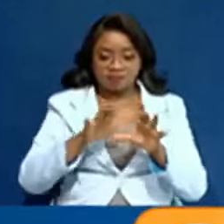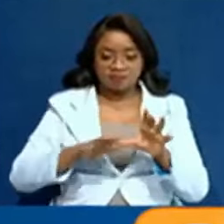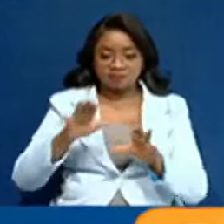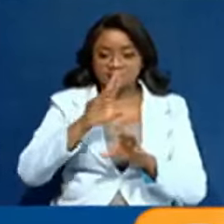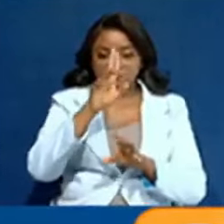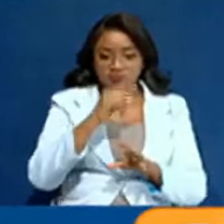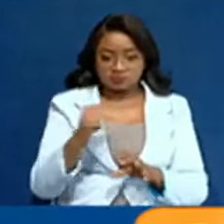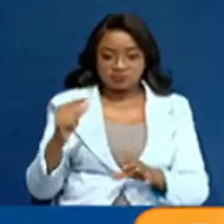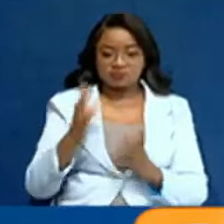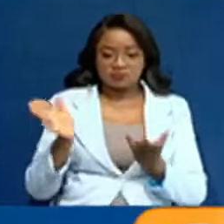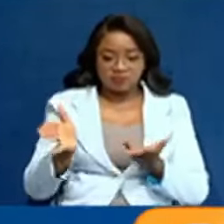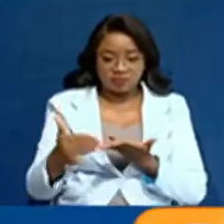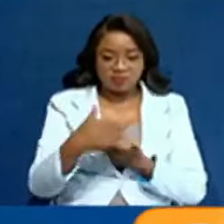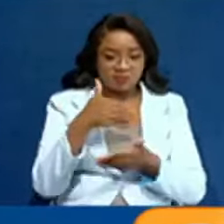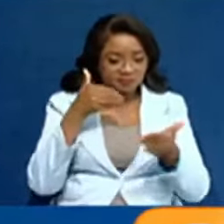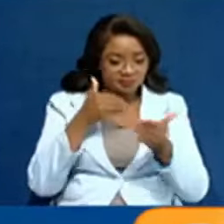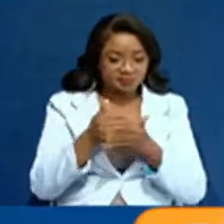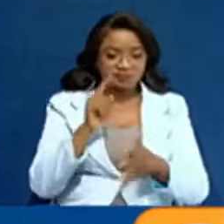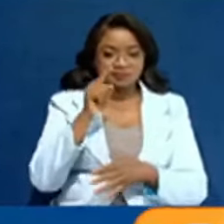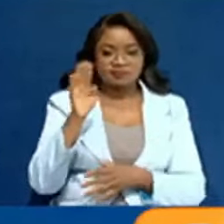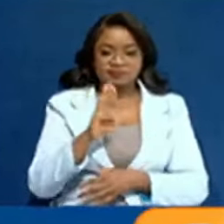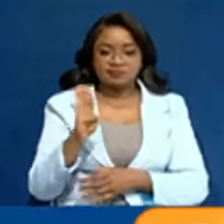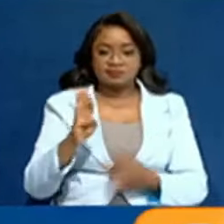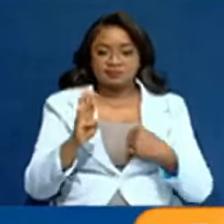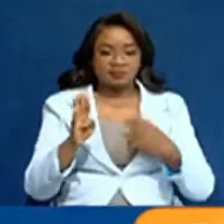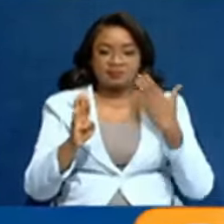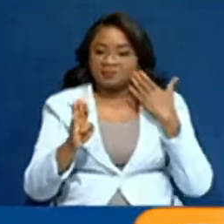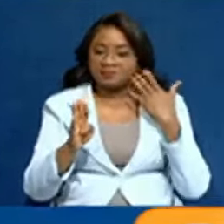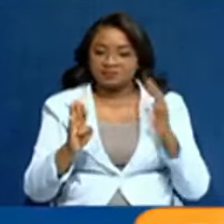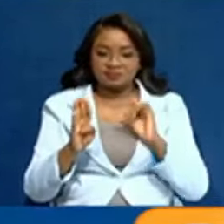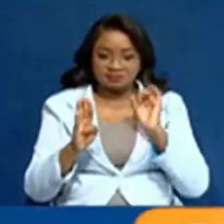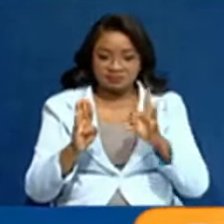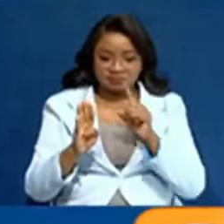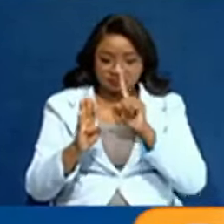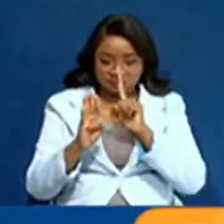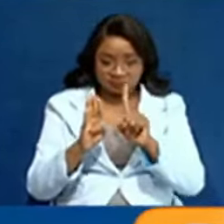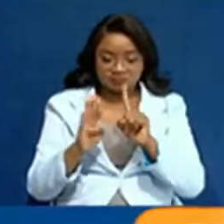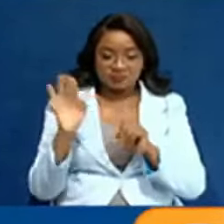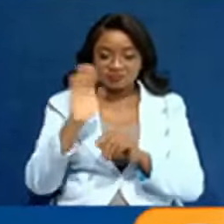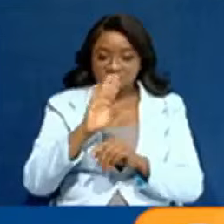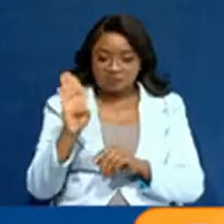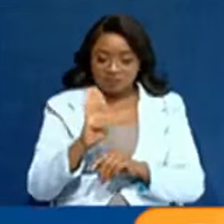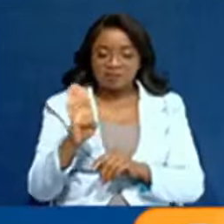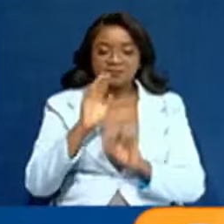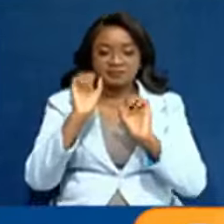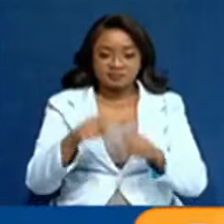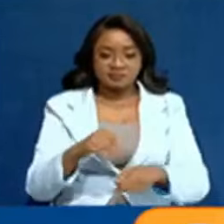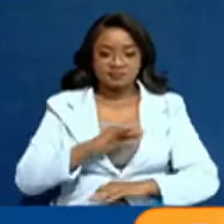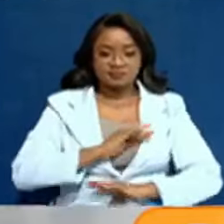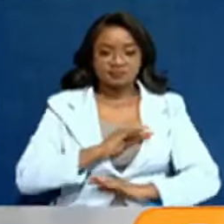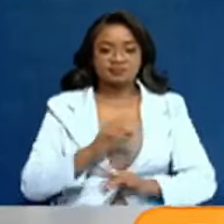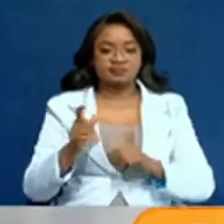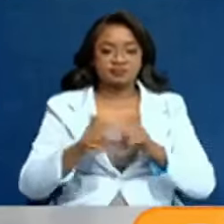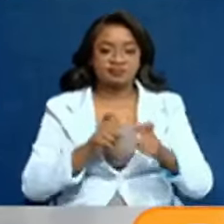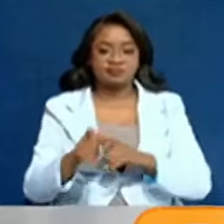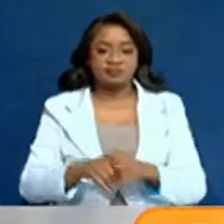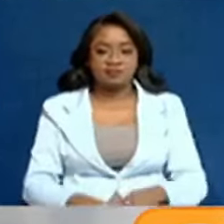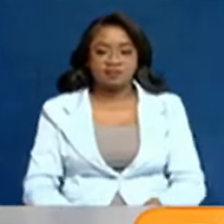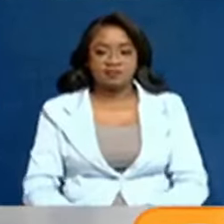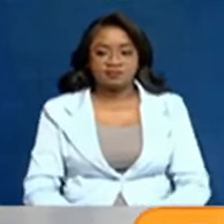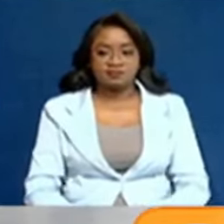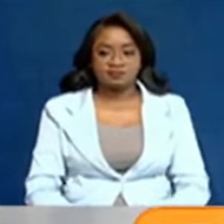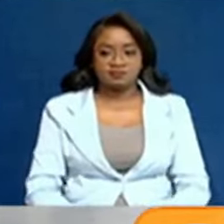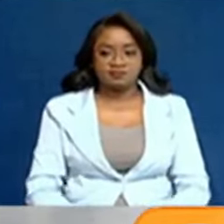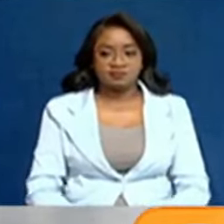about ₺1 billion. Mm-hmm. I doubt whether ₺1 billion can run a city, can meet. Yet the ₺1 billion is for the entire county. You